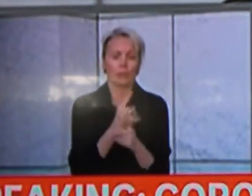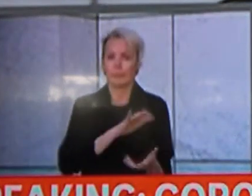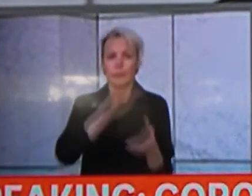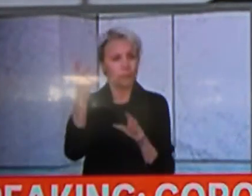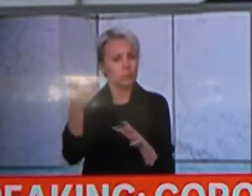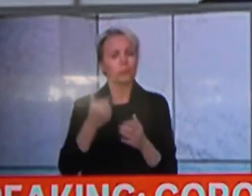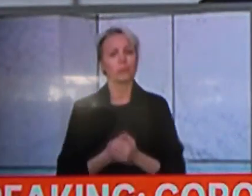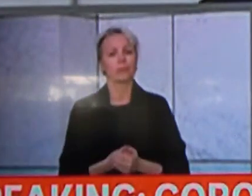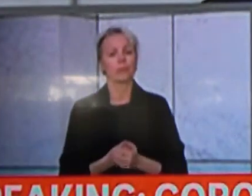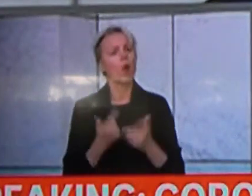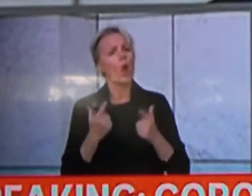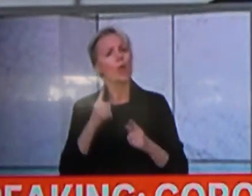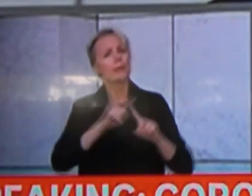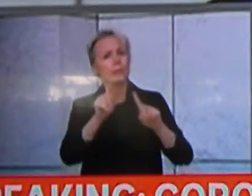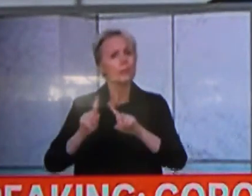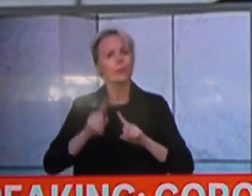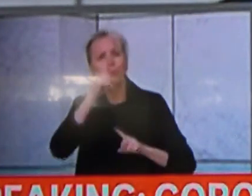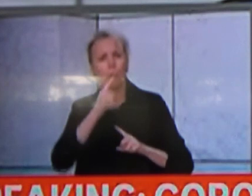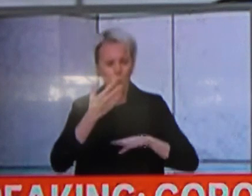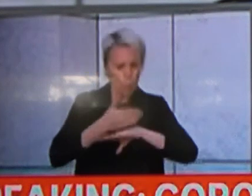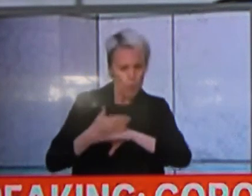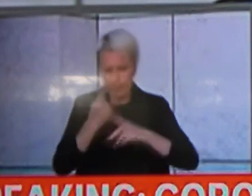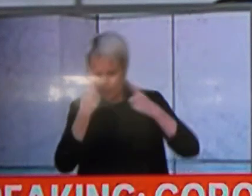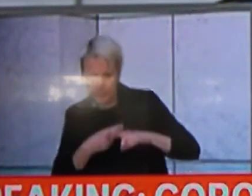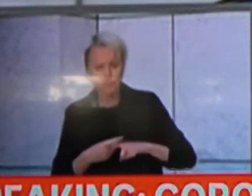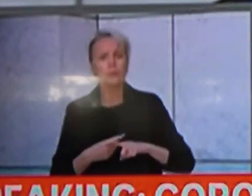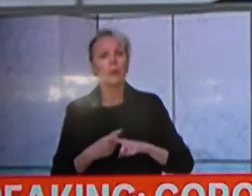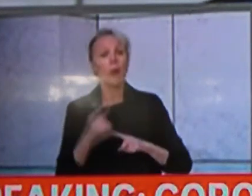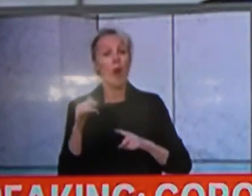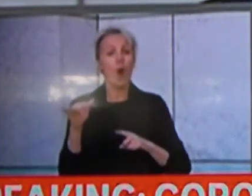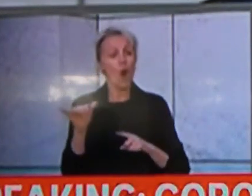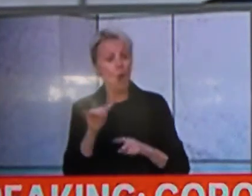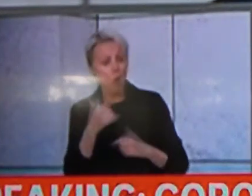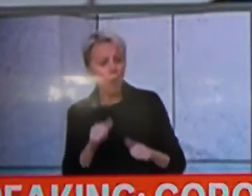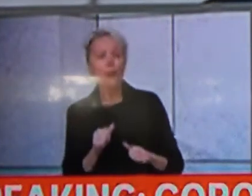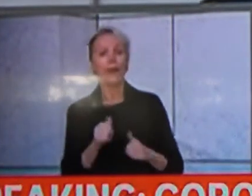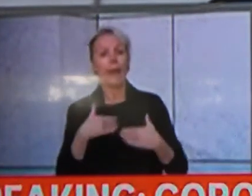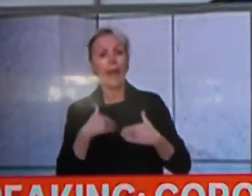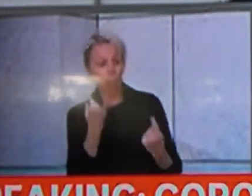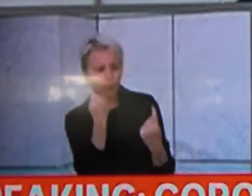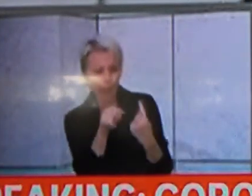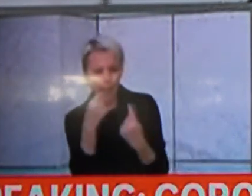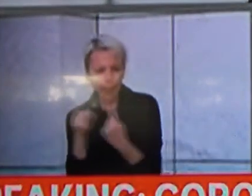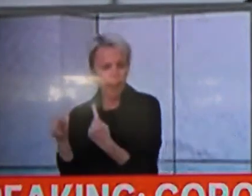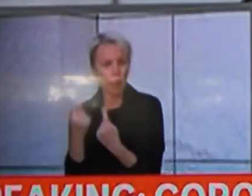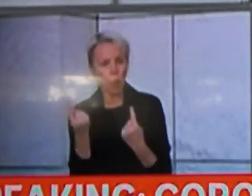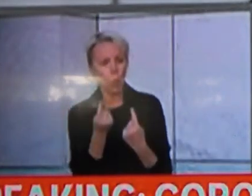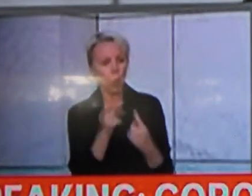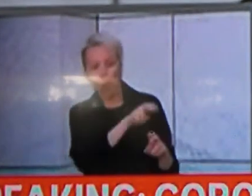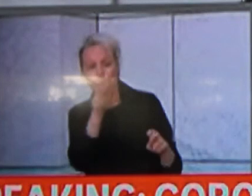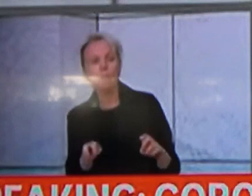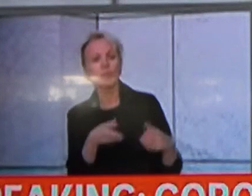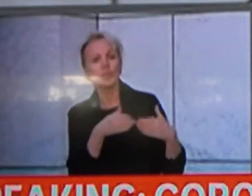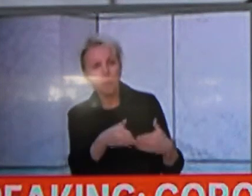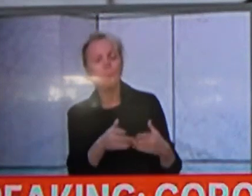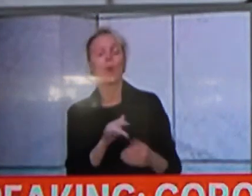working on these issues, whether it's those who have to provide the health clearance for those to leave the ship, or which is, as we know, it's done at a state level, or those at Border